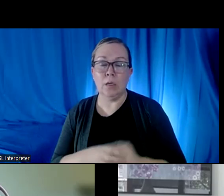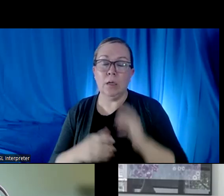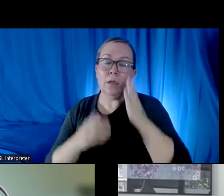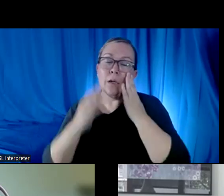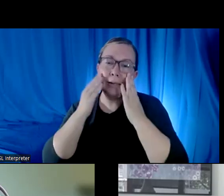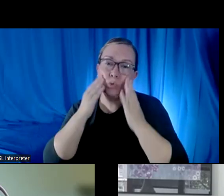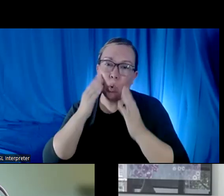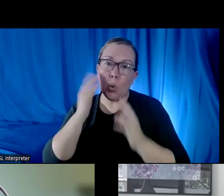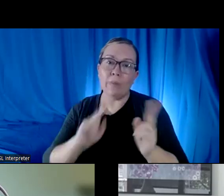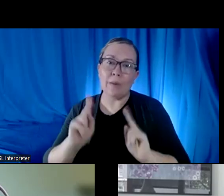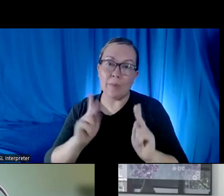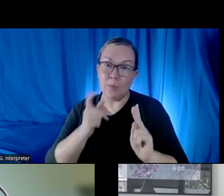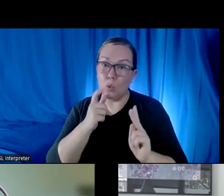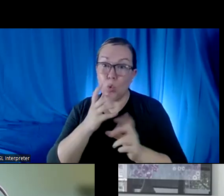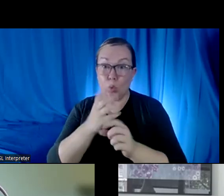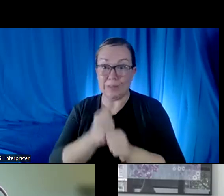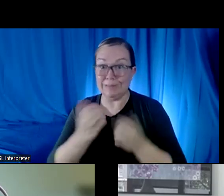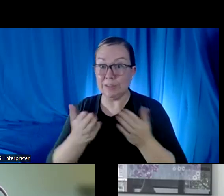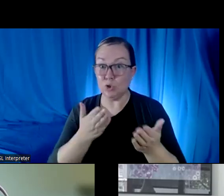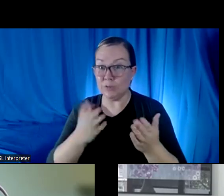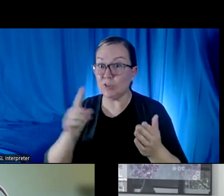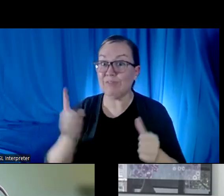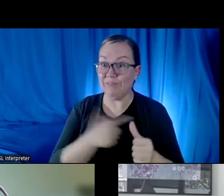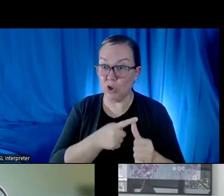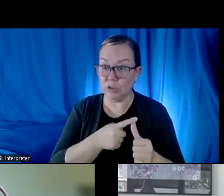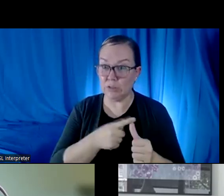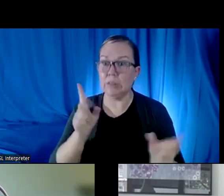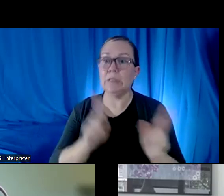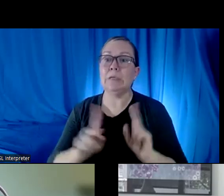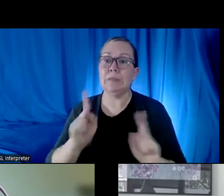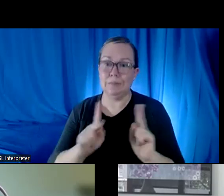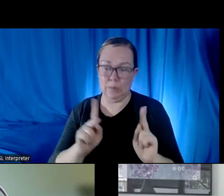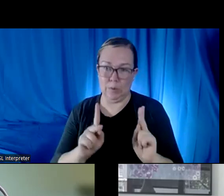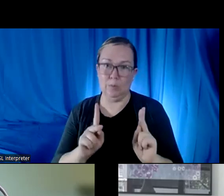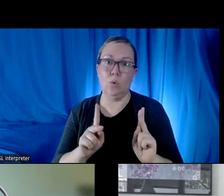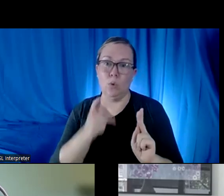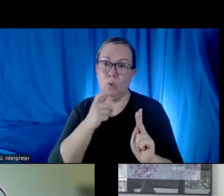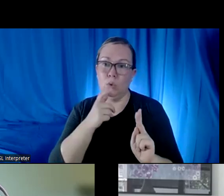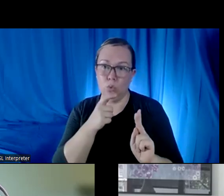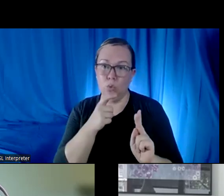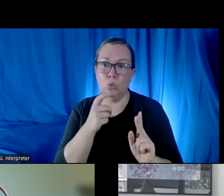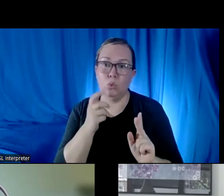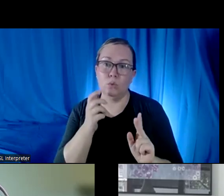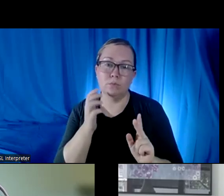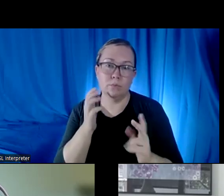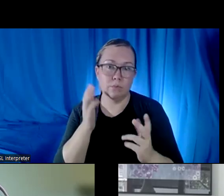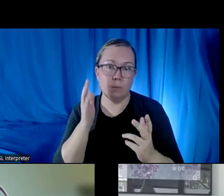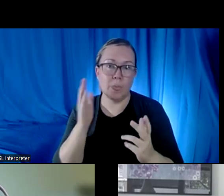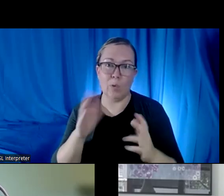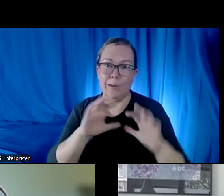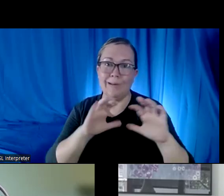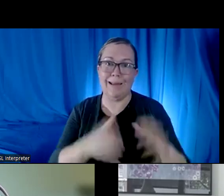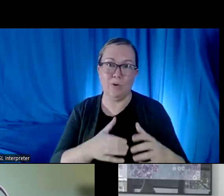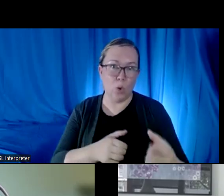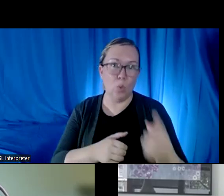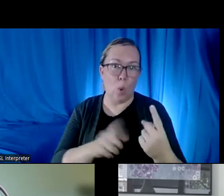people who are going to get services first are the people who are in going to be in like category 1 when